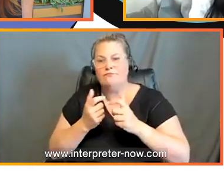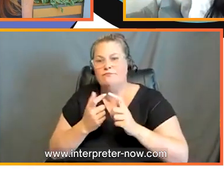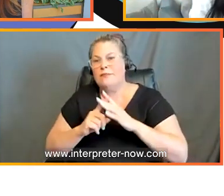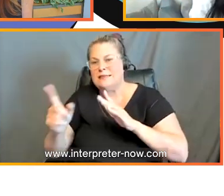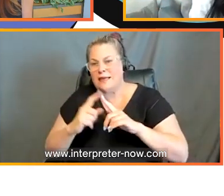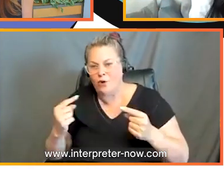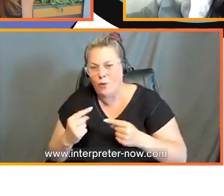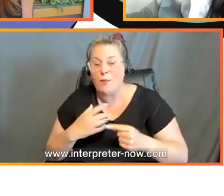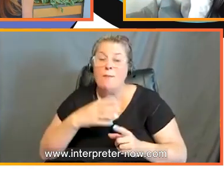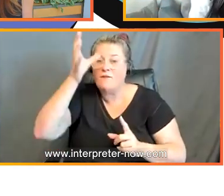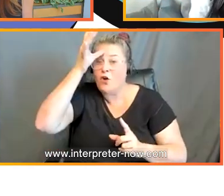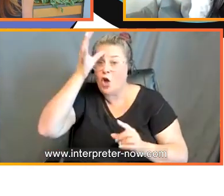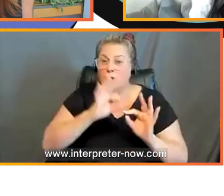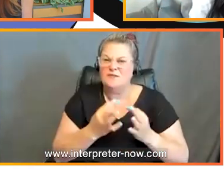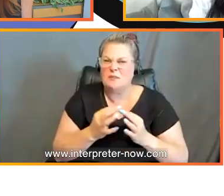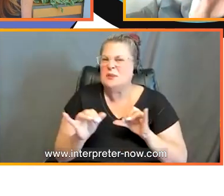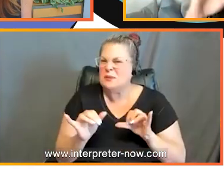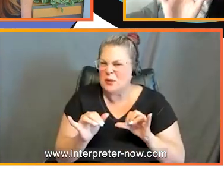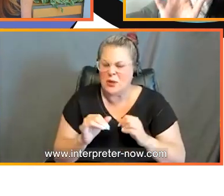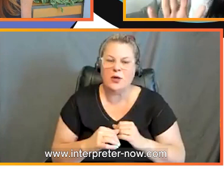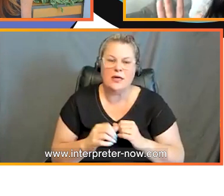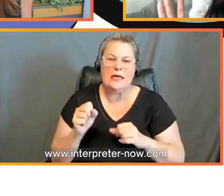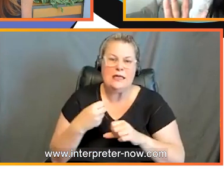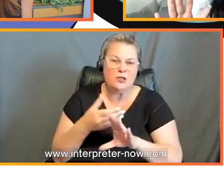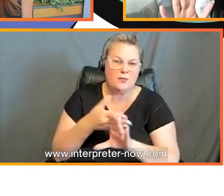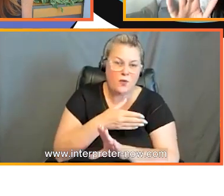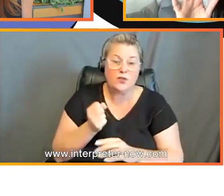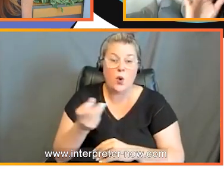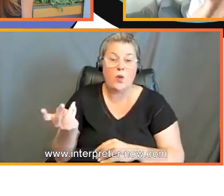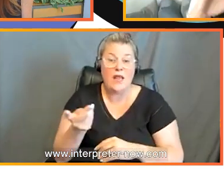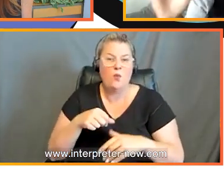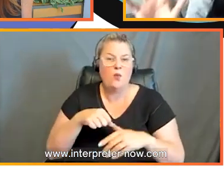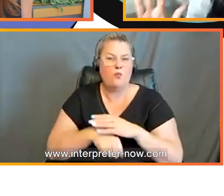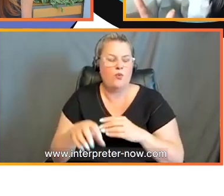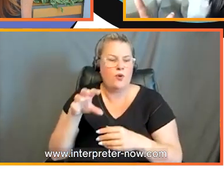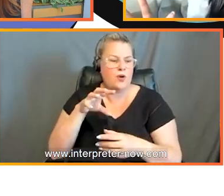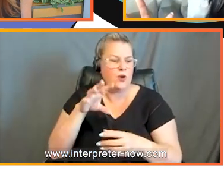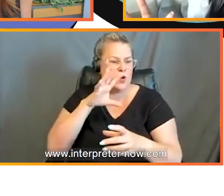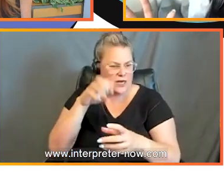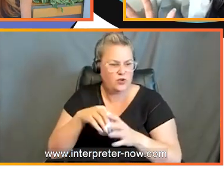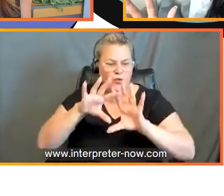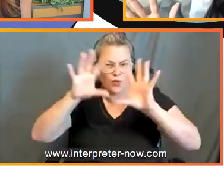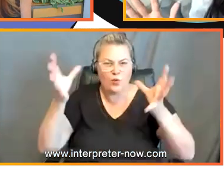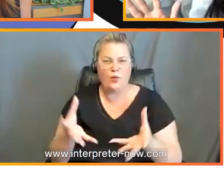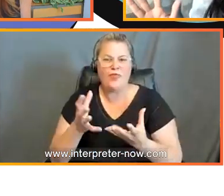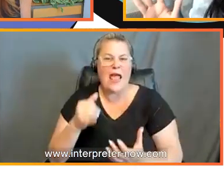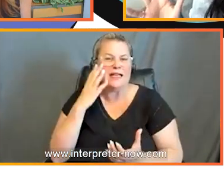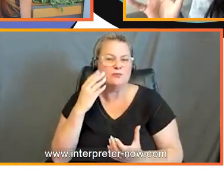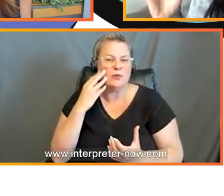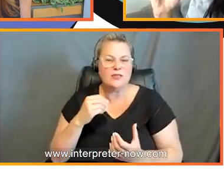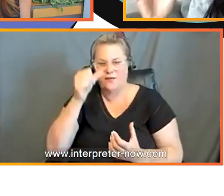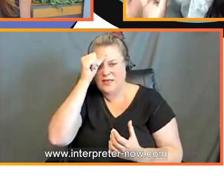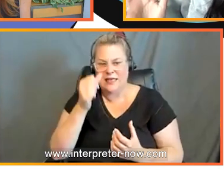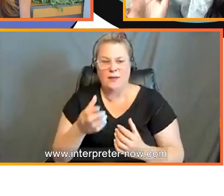father's family had done something similar years prior. And so they were born into the experience of India being decolonized. And